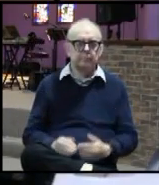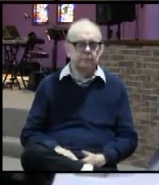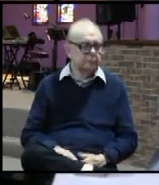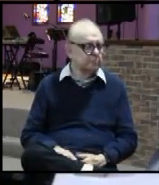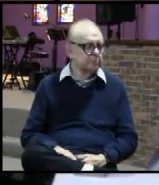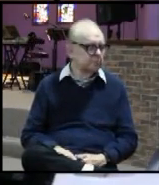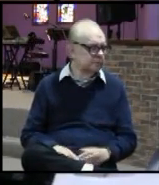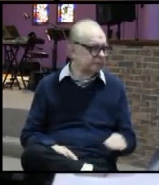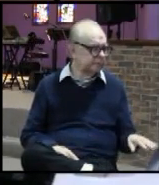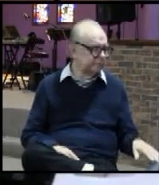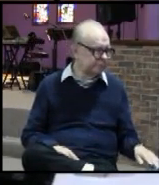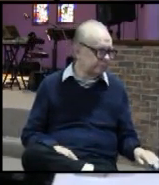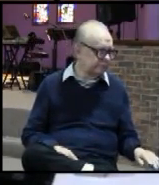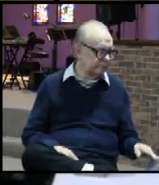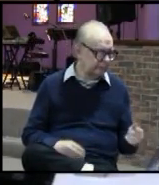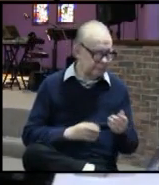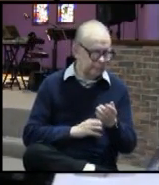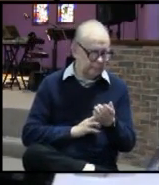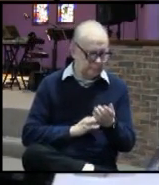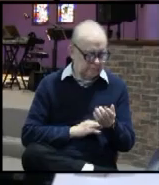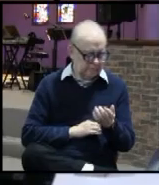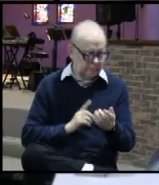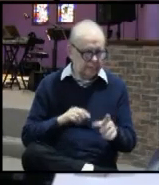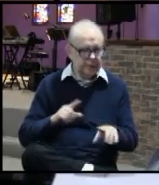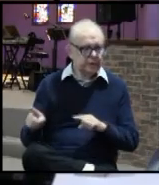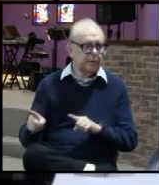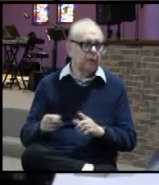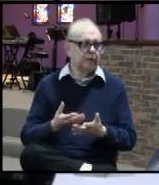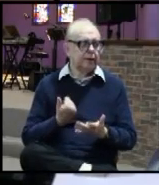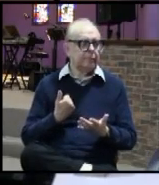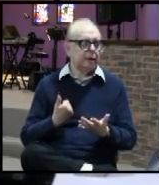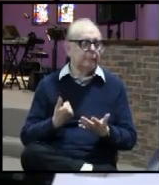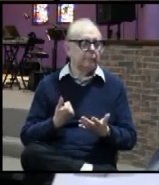go, because I got to get you out of here before 1 o'clock.